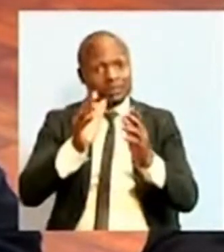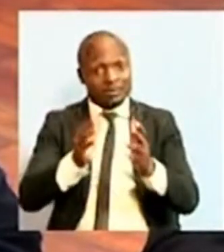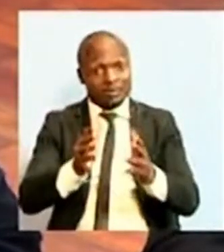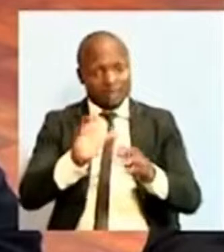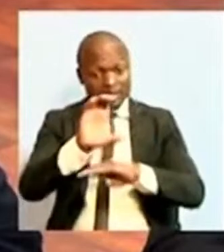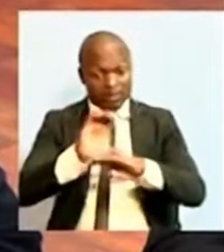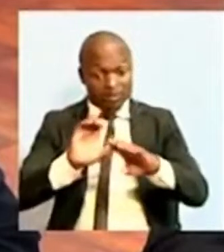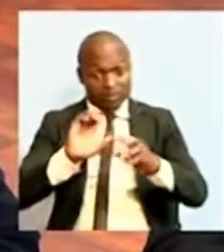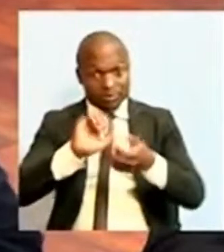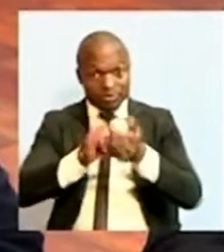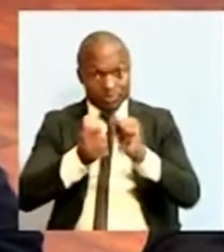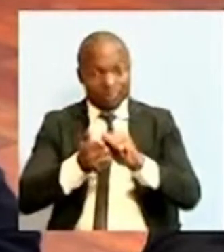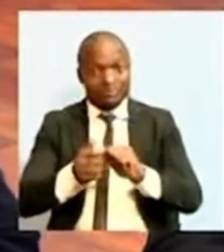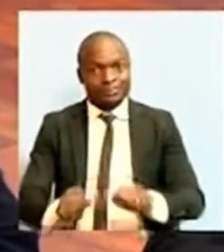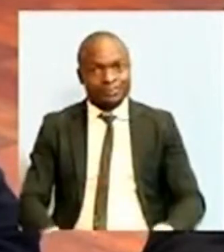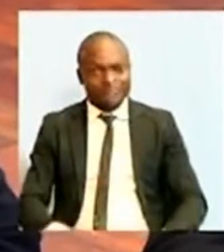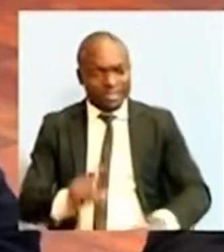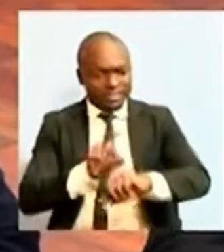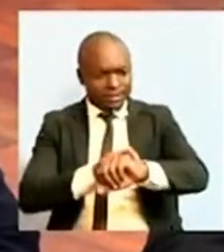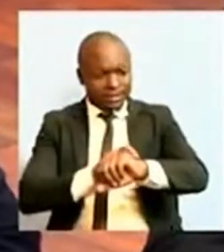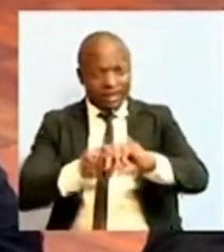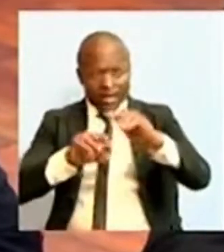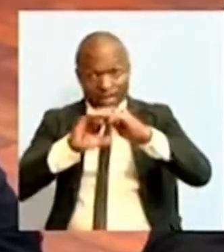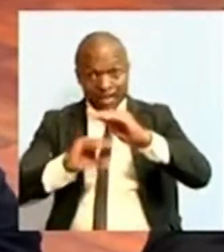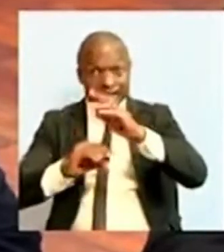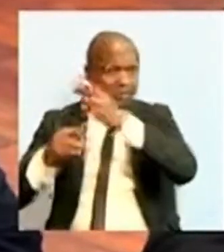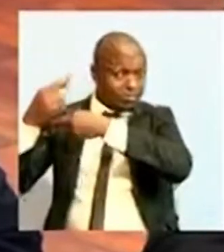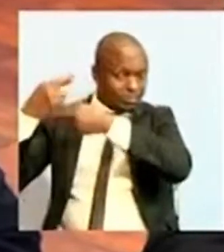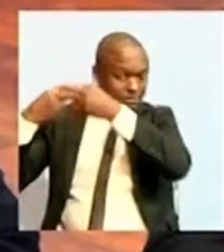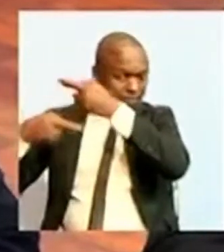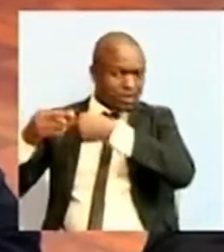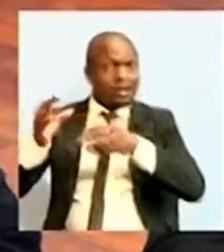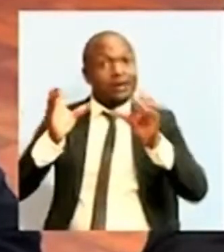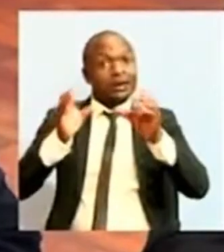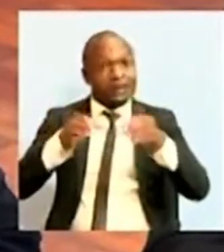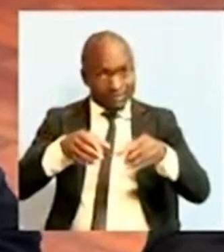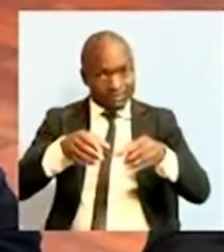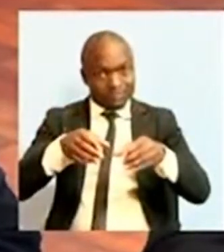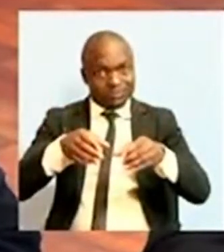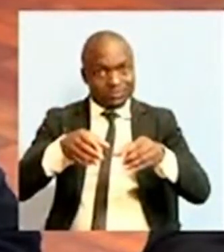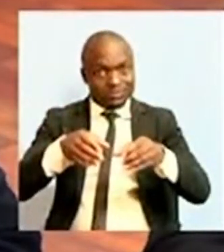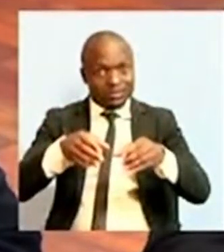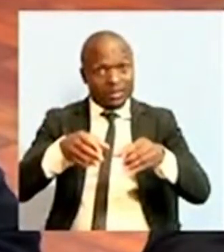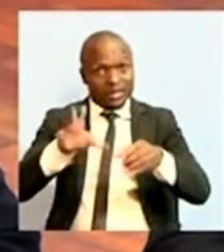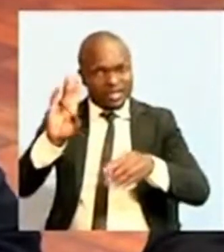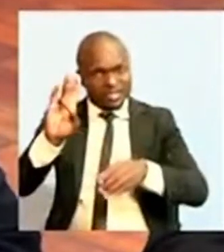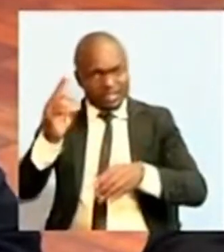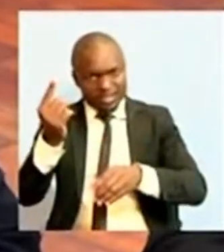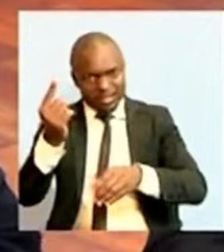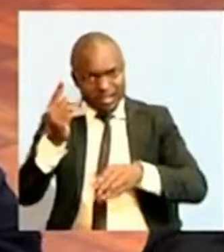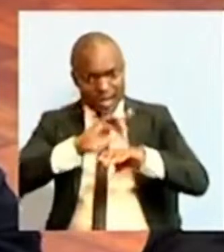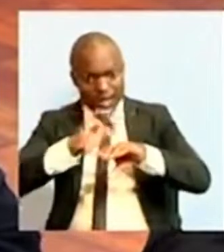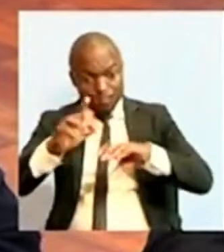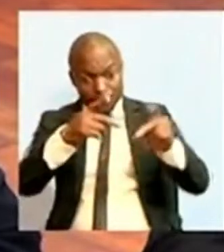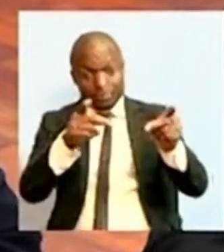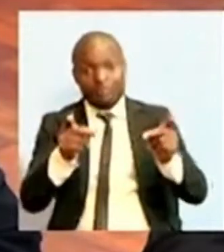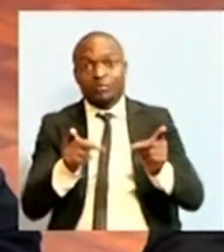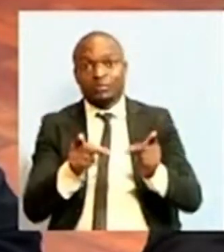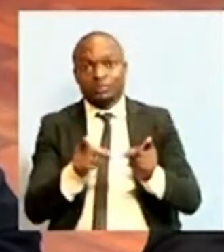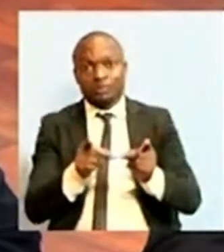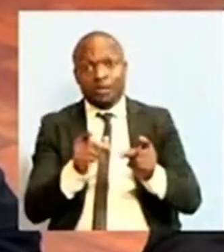Cause of query, Chair. During the period under review, the Council had 71 vacant